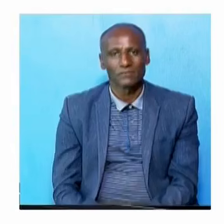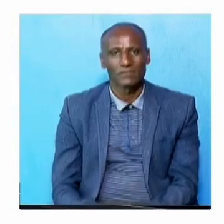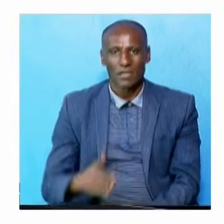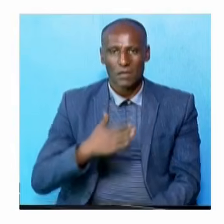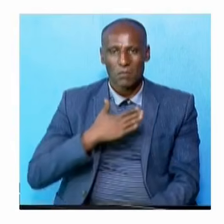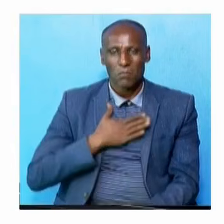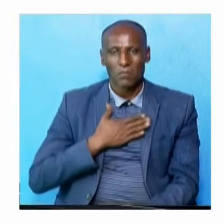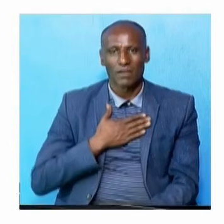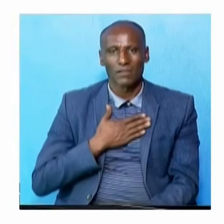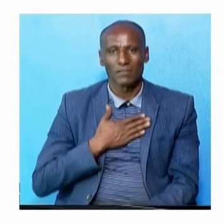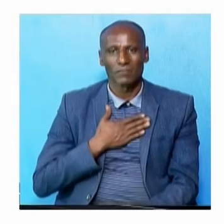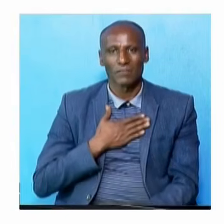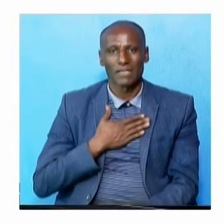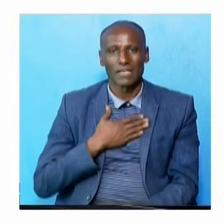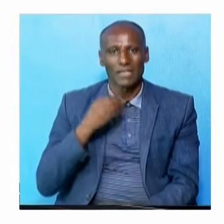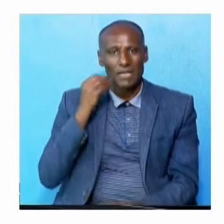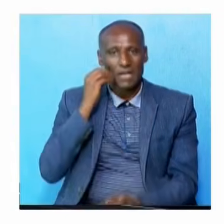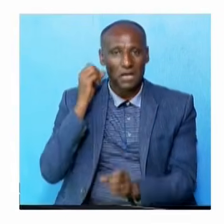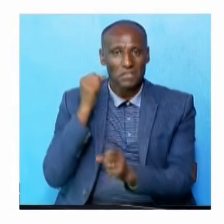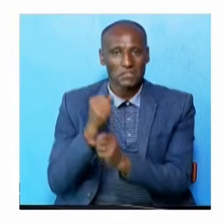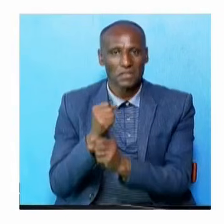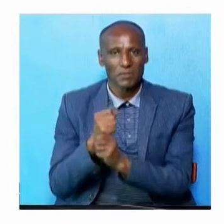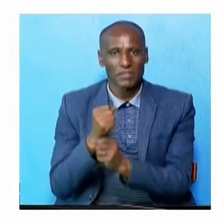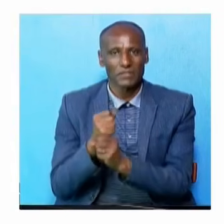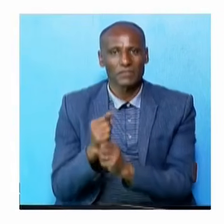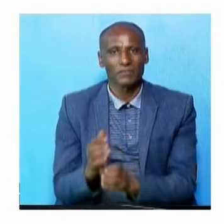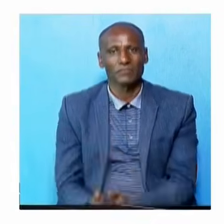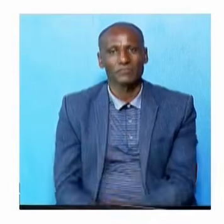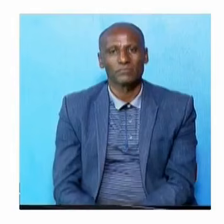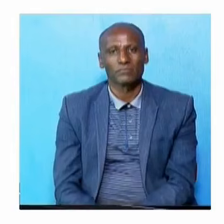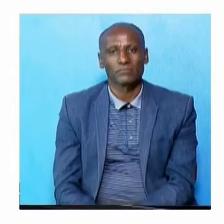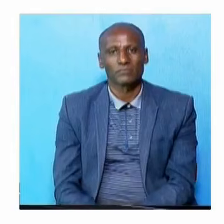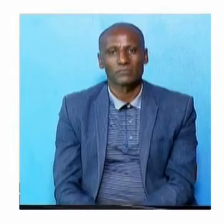my assignment.